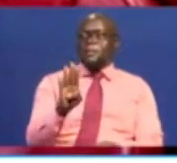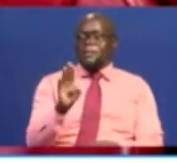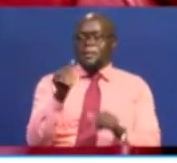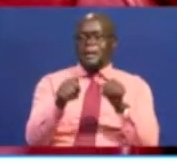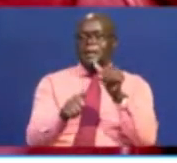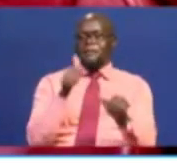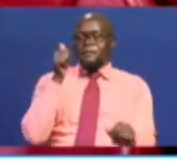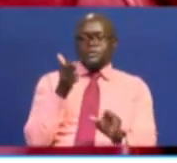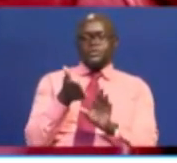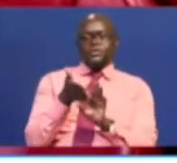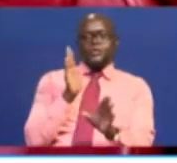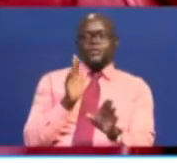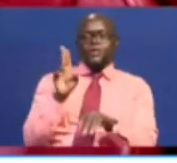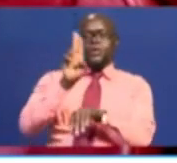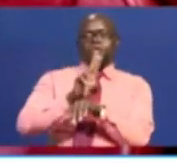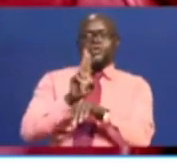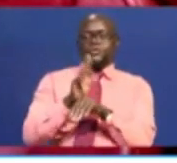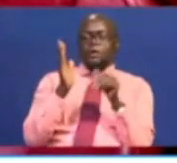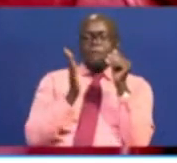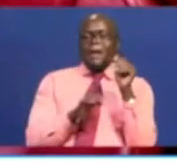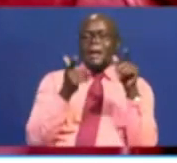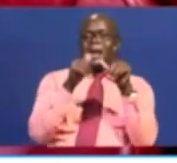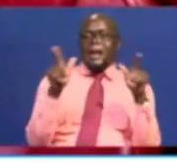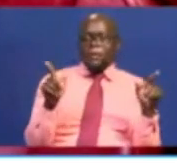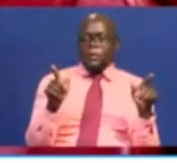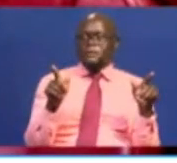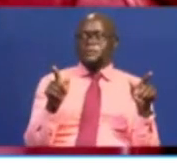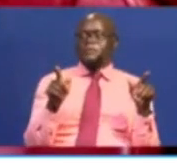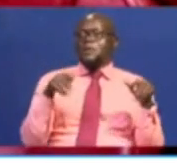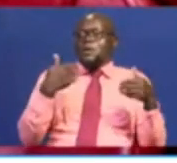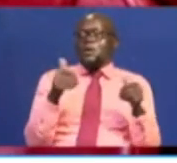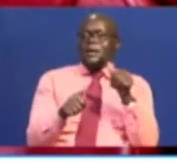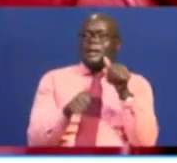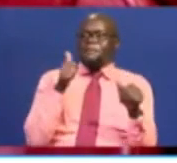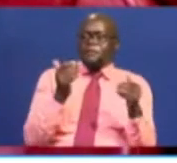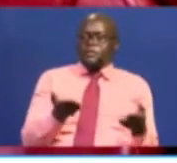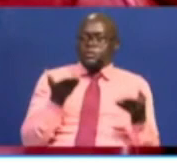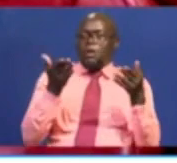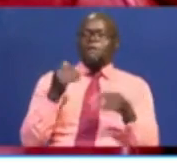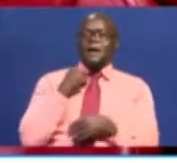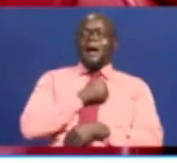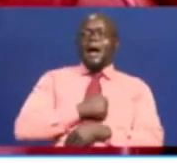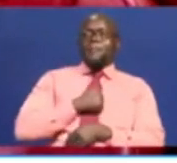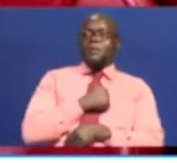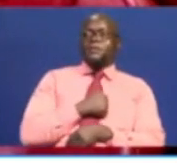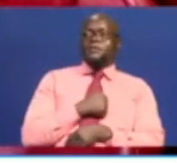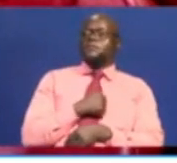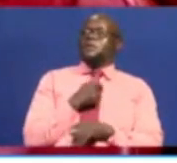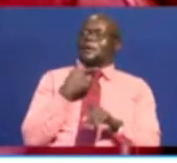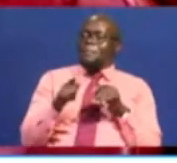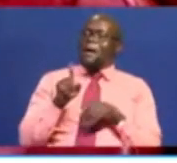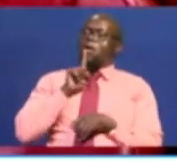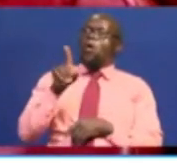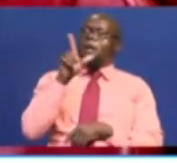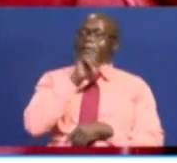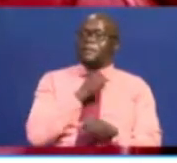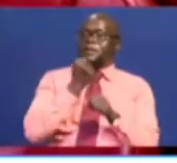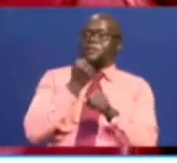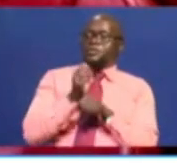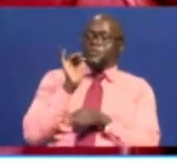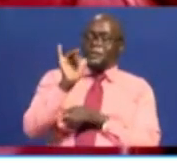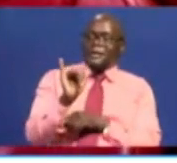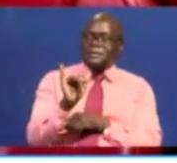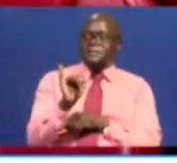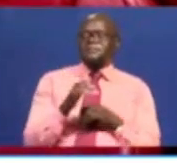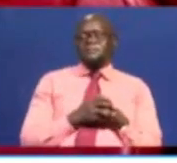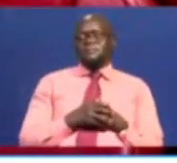declines to retract use of unparliamentary language or declines to offer apologies, despite having been ordered to do so by the